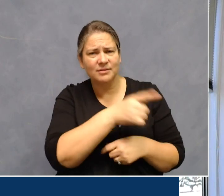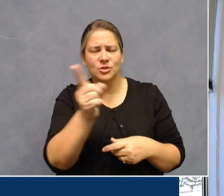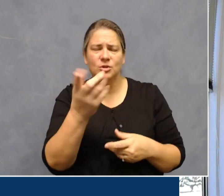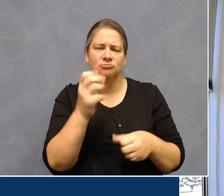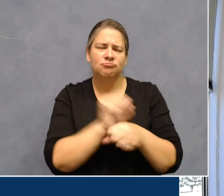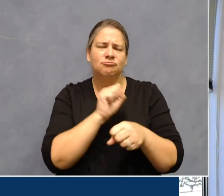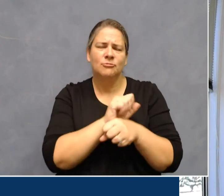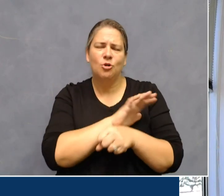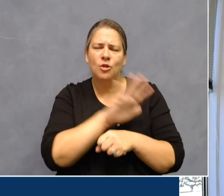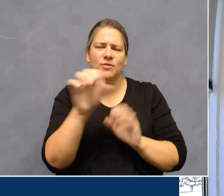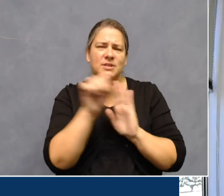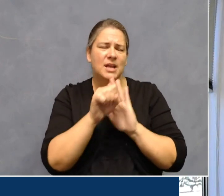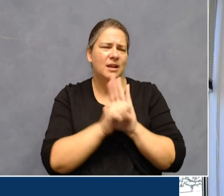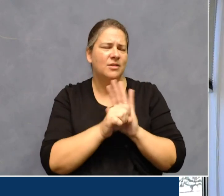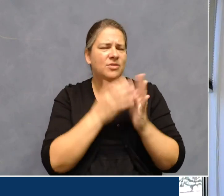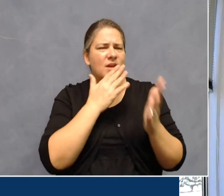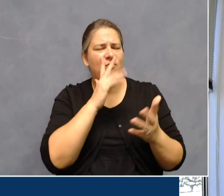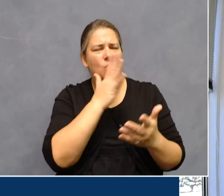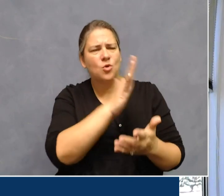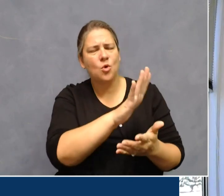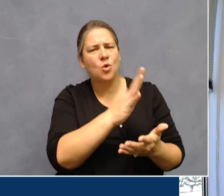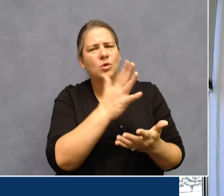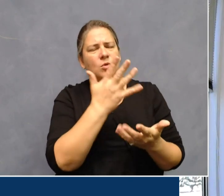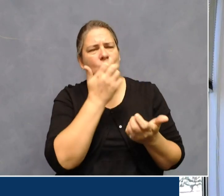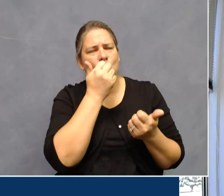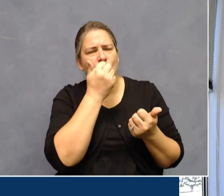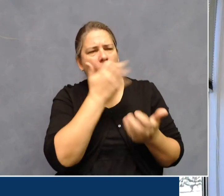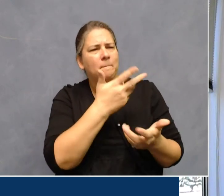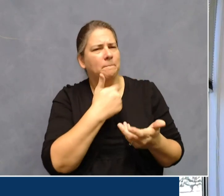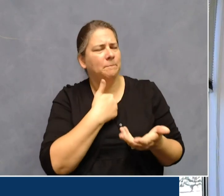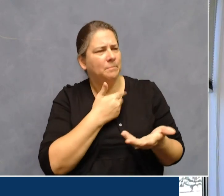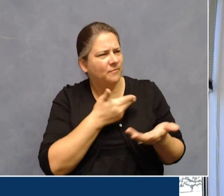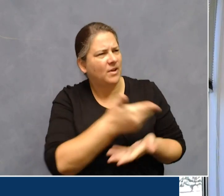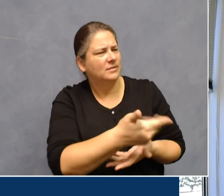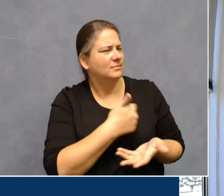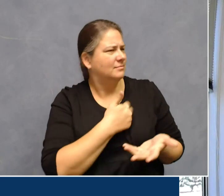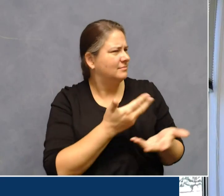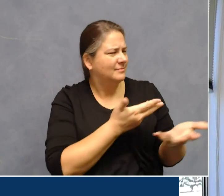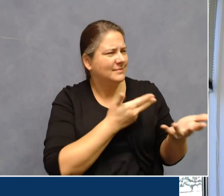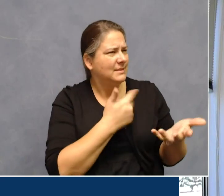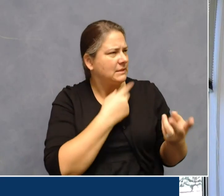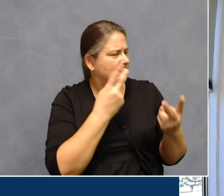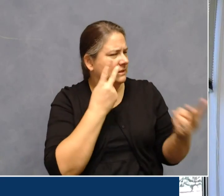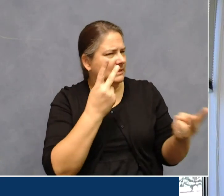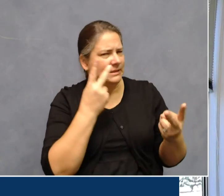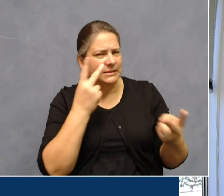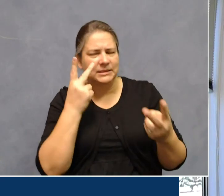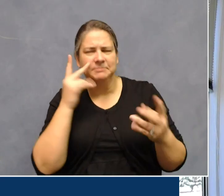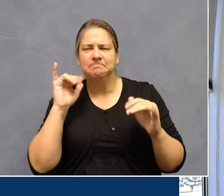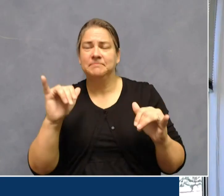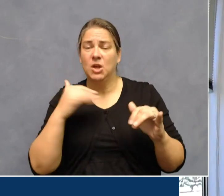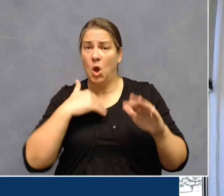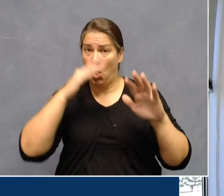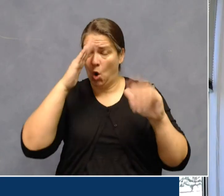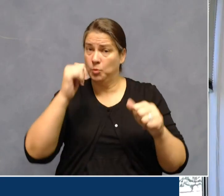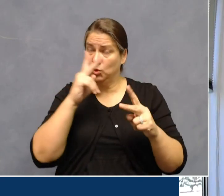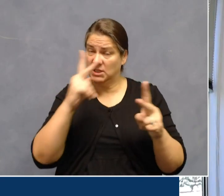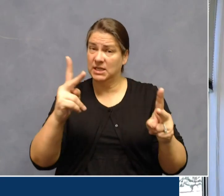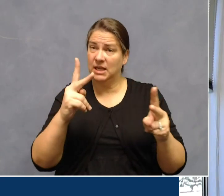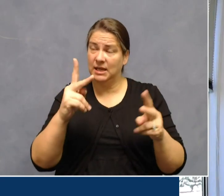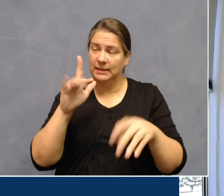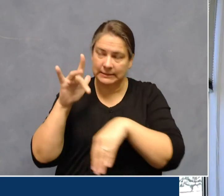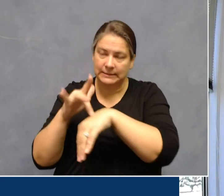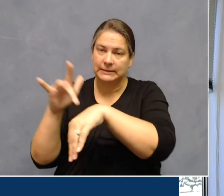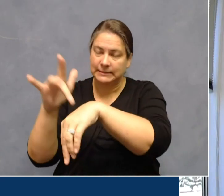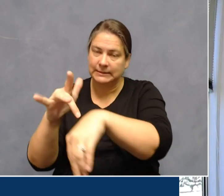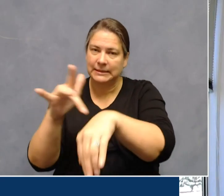had the chance to do that, and I look forward to seeing others in Kentucky as time and circumstances allow, and I look forward to getting back to a better